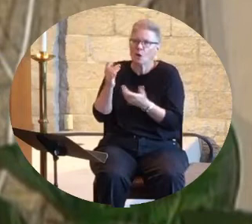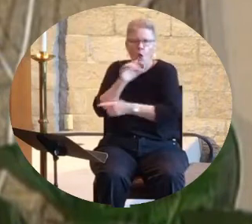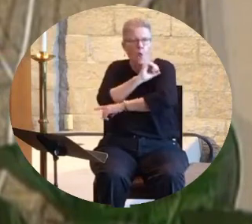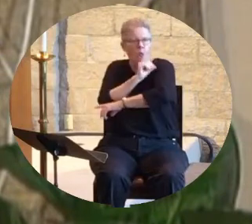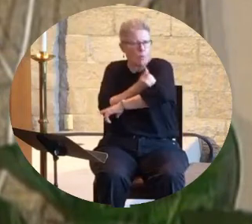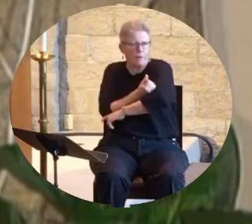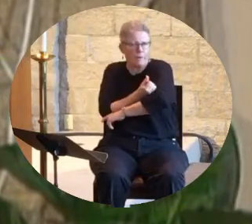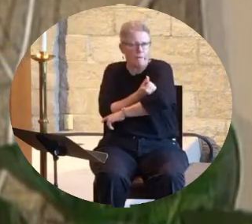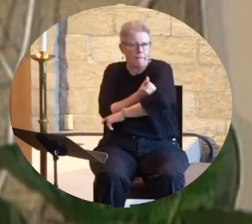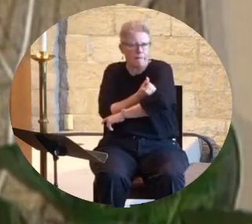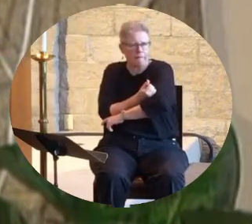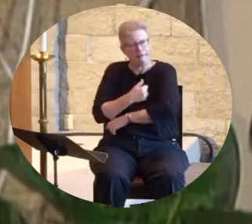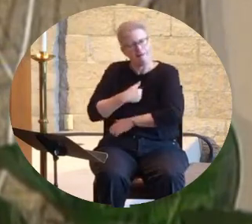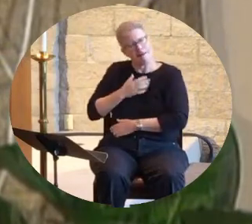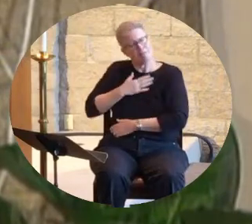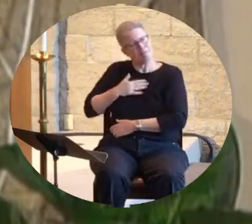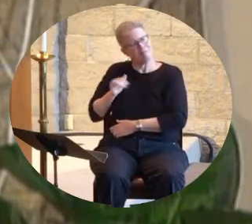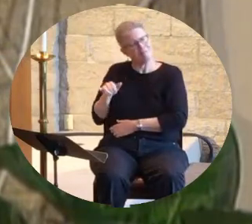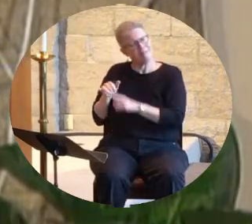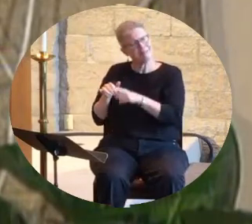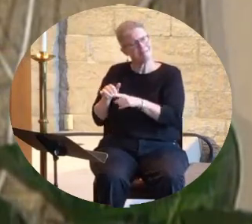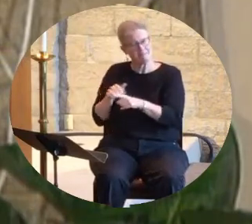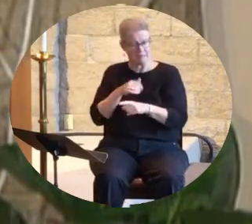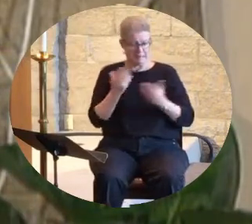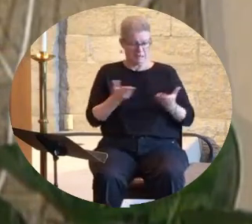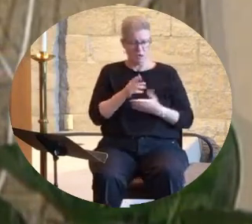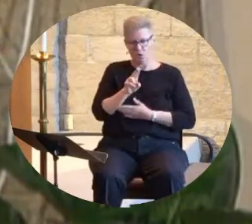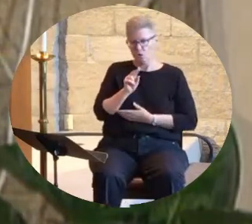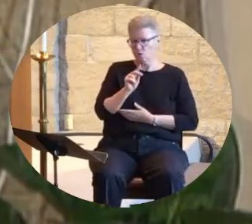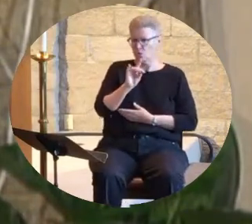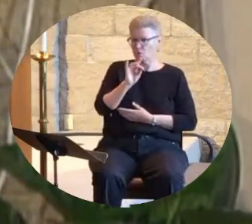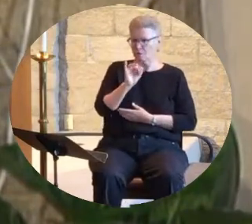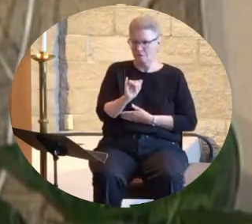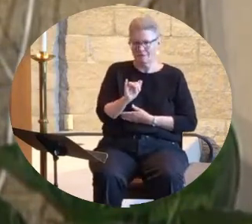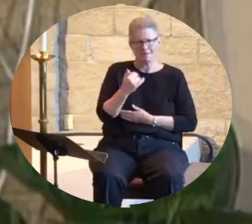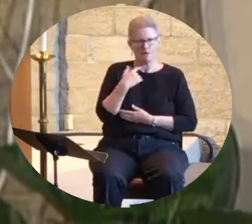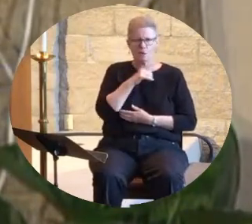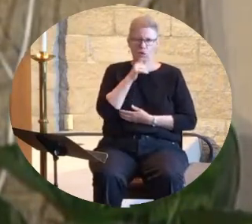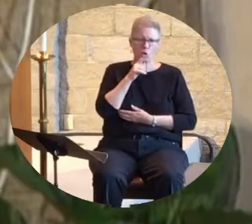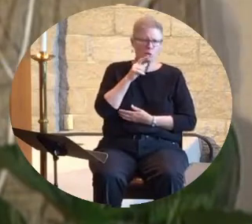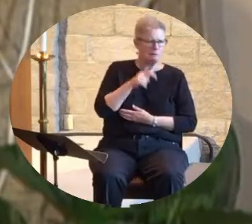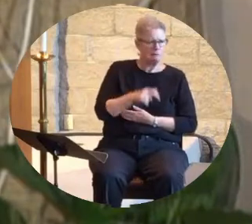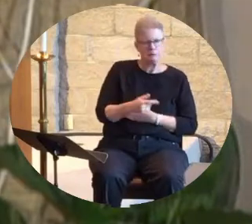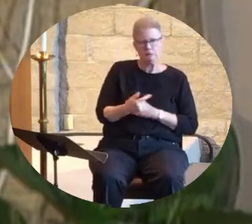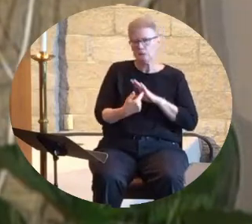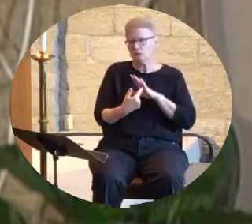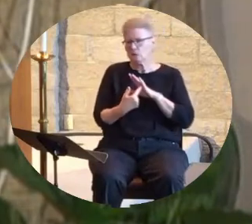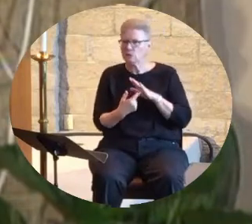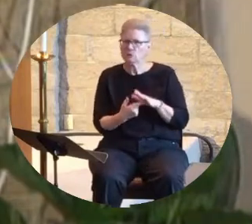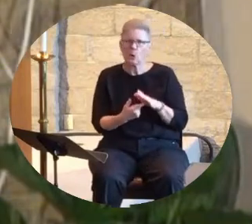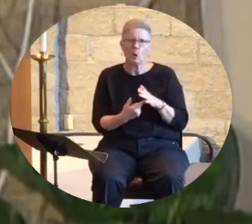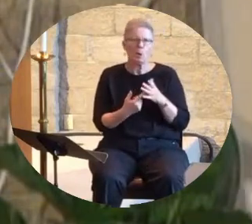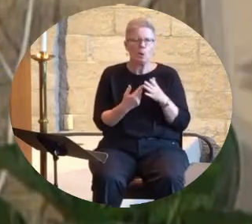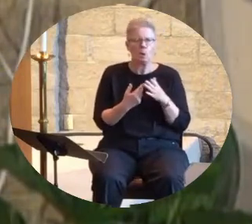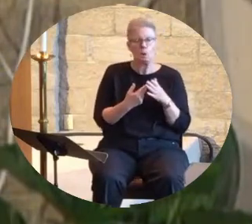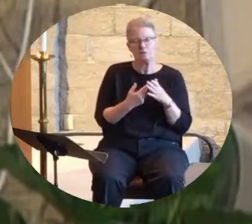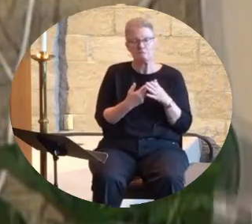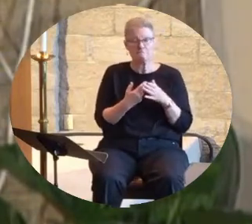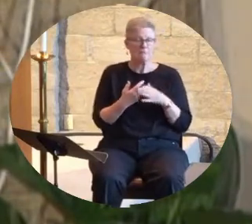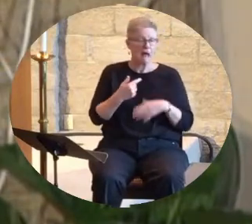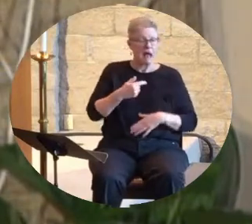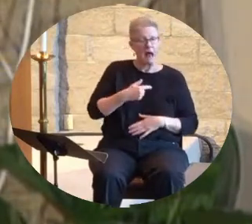know, in Unity, we don't put a lot of vestments on. We don't feel like we need to show vestments and to say, you know, I'm the authority here